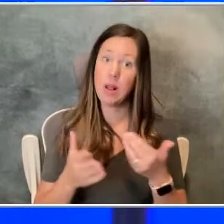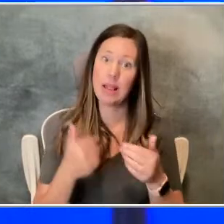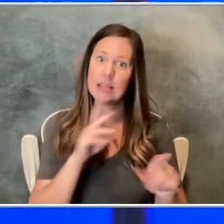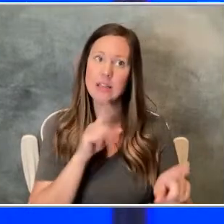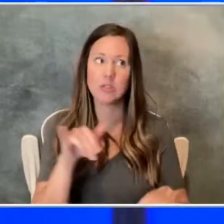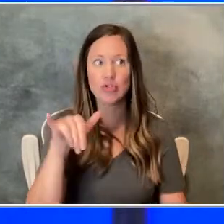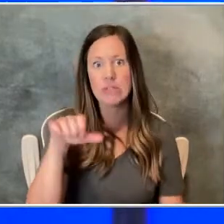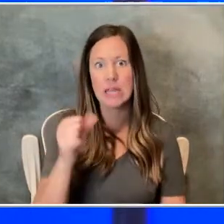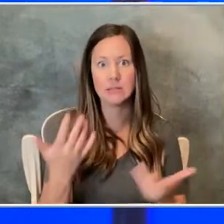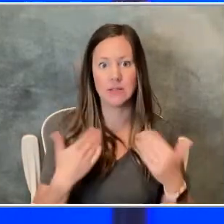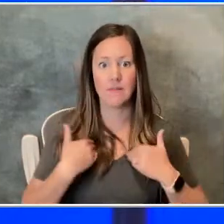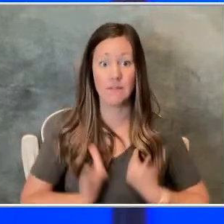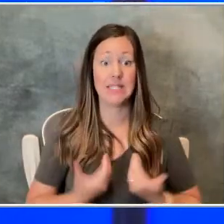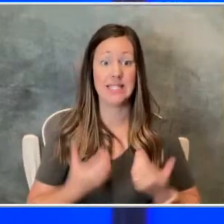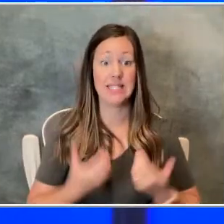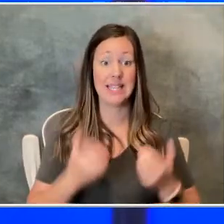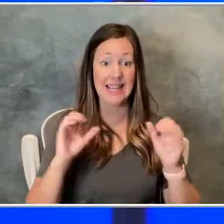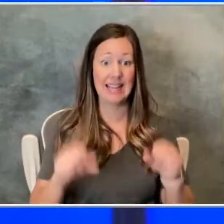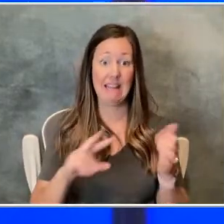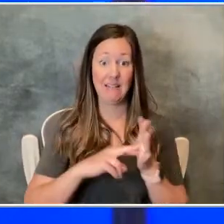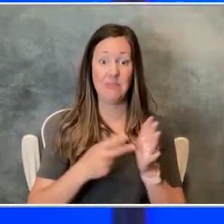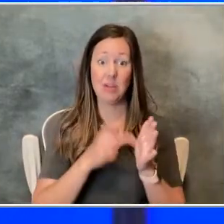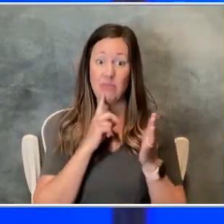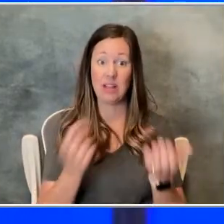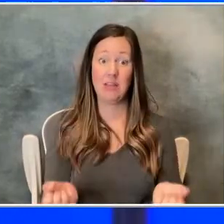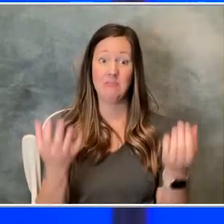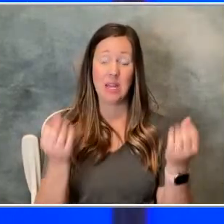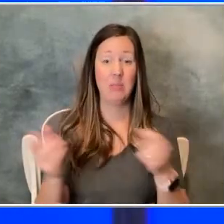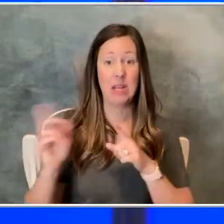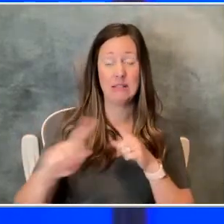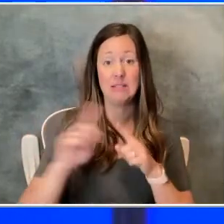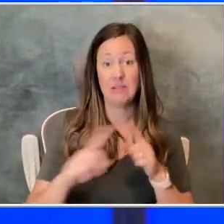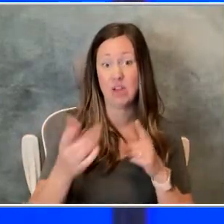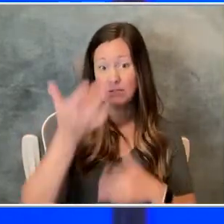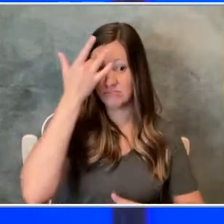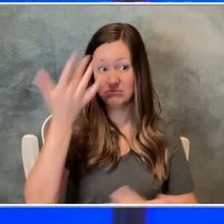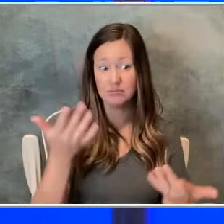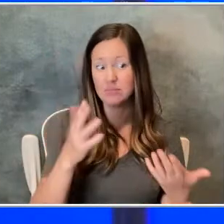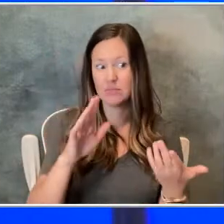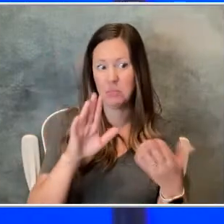could be a sign of a lot of different diseases, and certainly an autoimmune disease is a